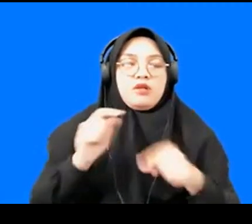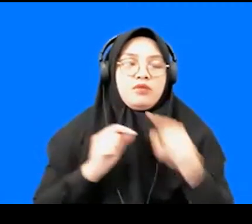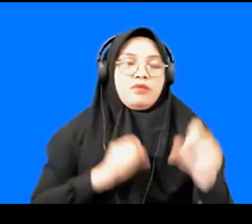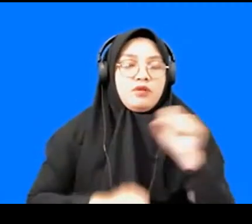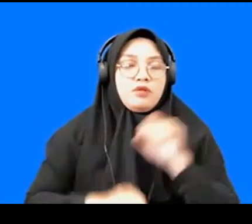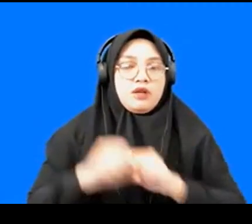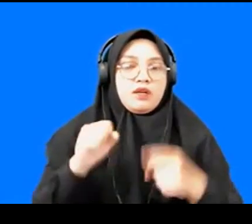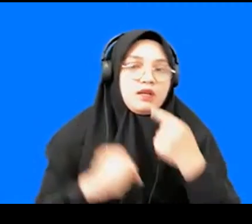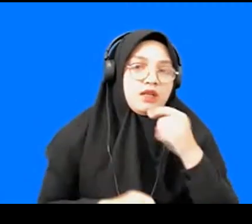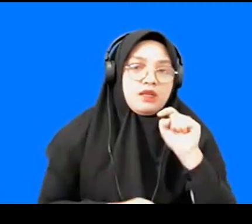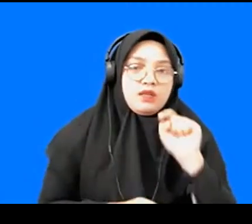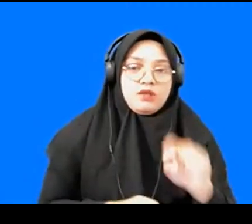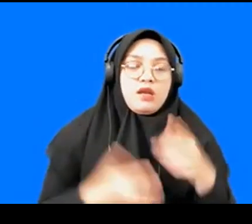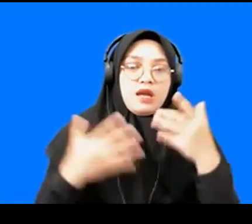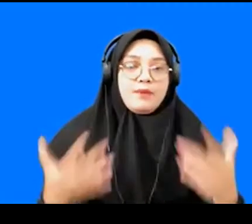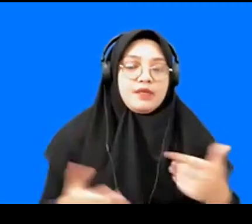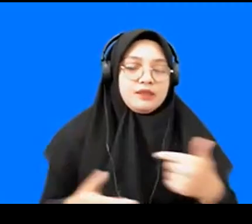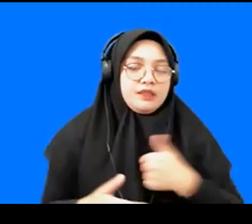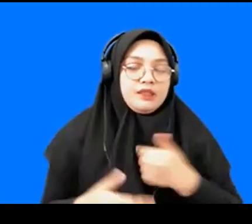military aircraft,